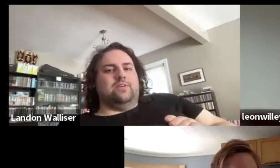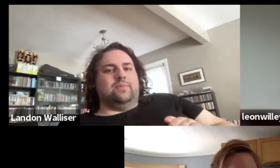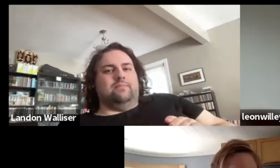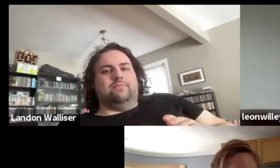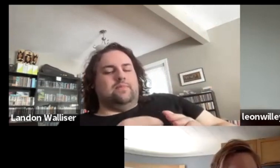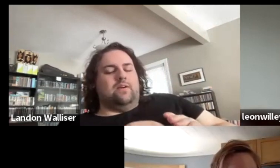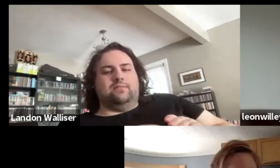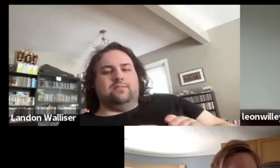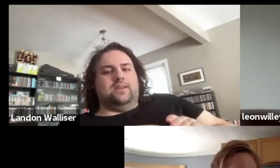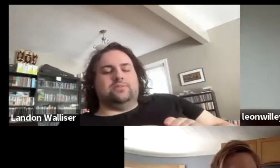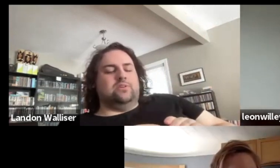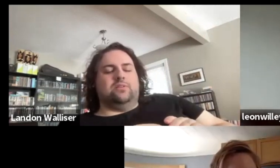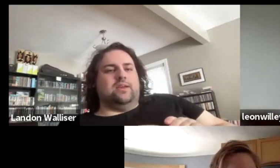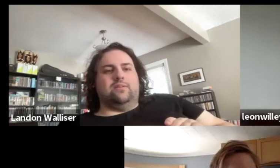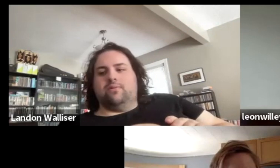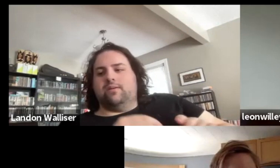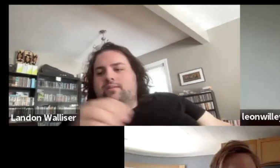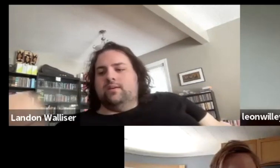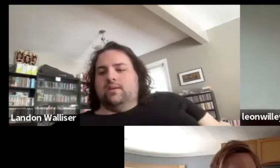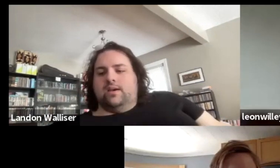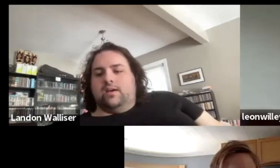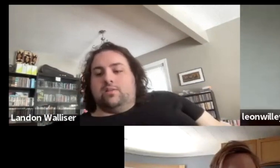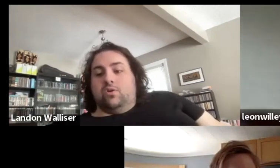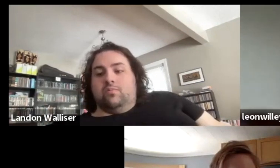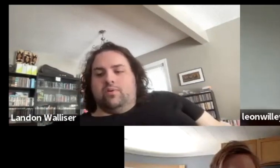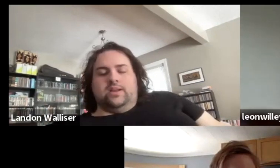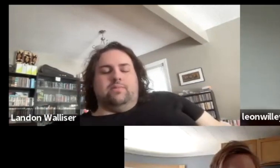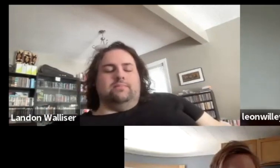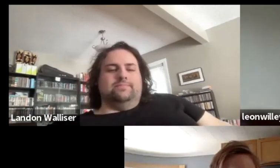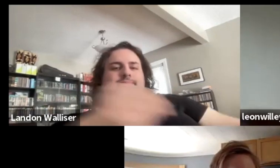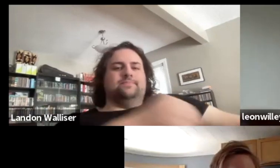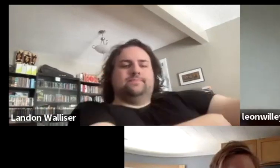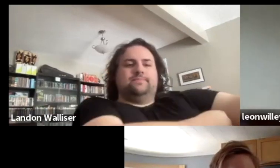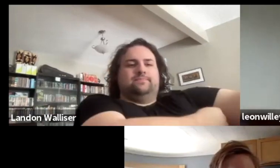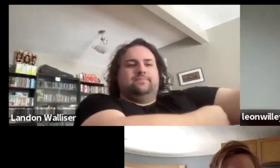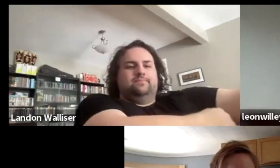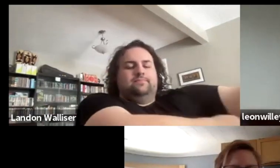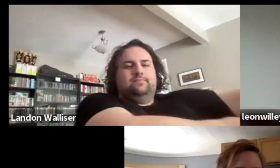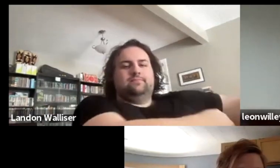Yeah, whether it be RLT or Sterling or Globe or anyone.